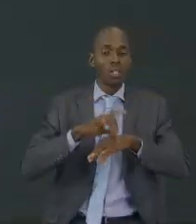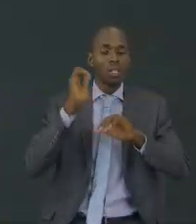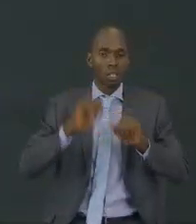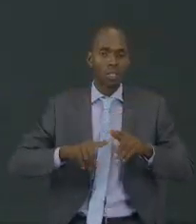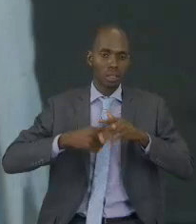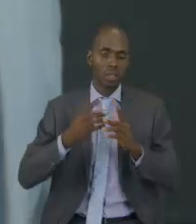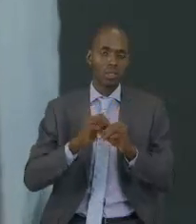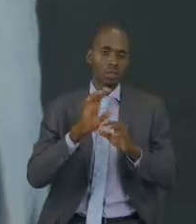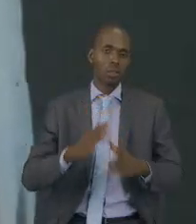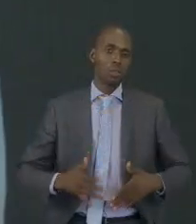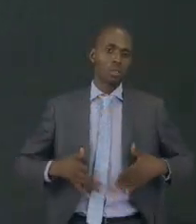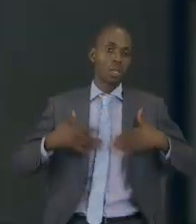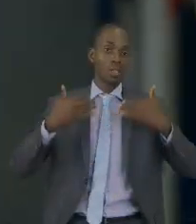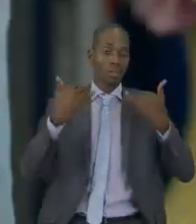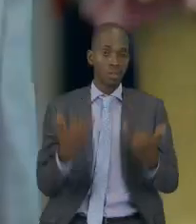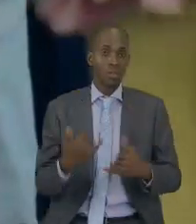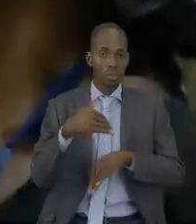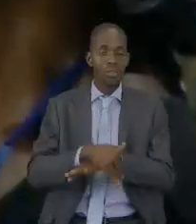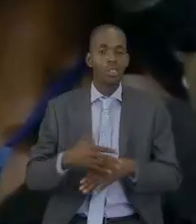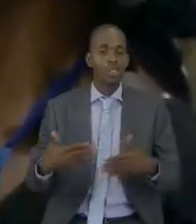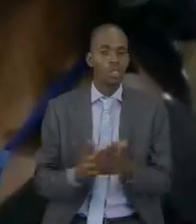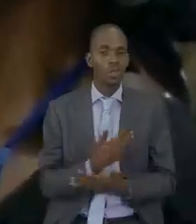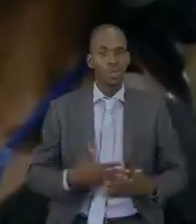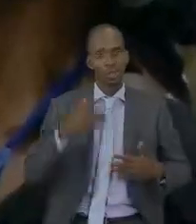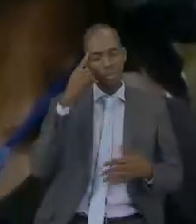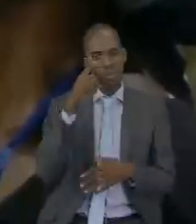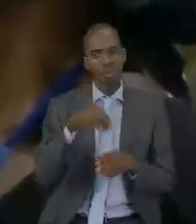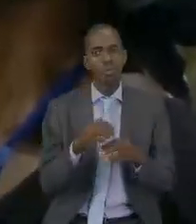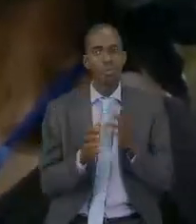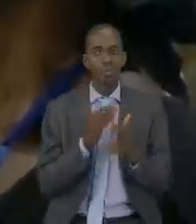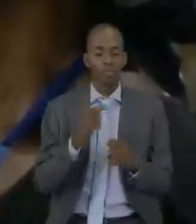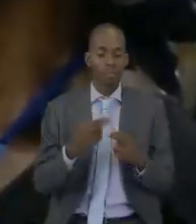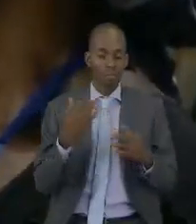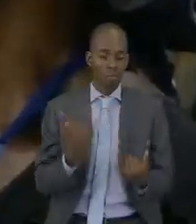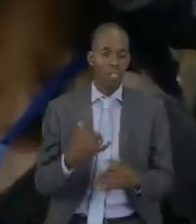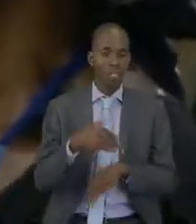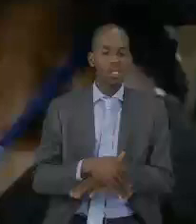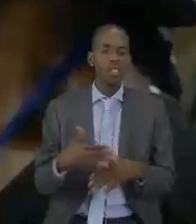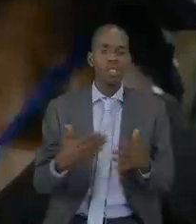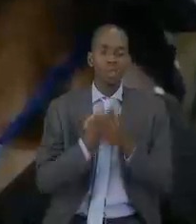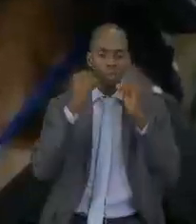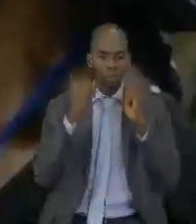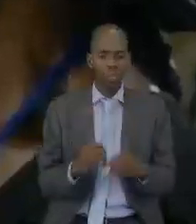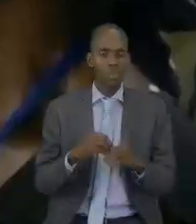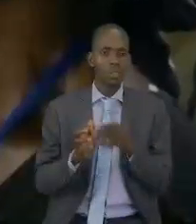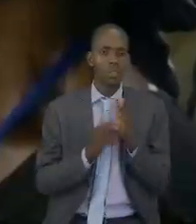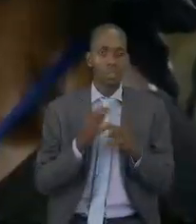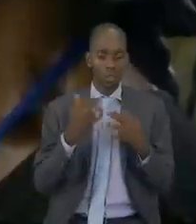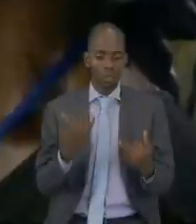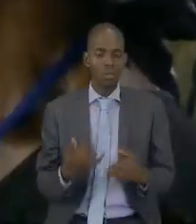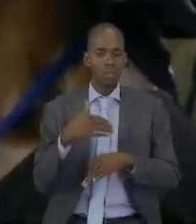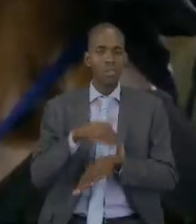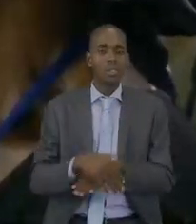life. Tonight, new life. Tonight, new power. Tonight,